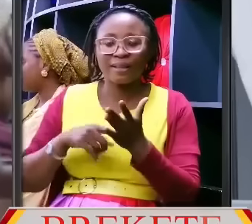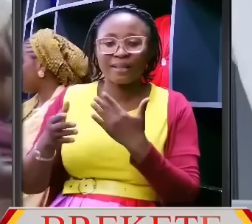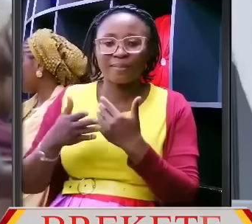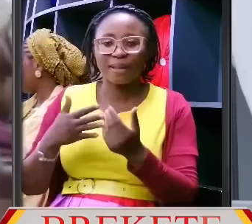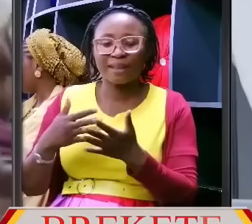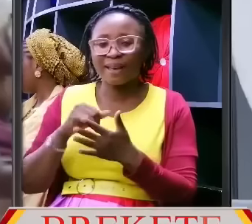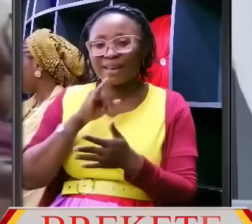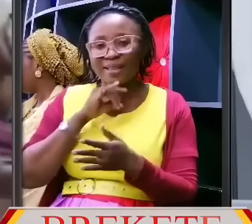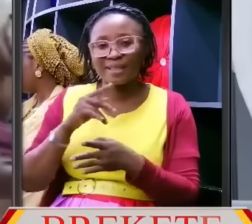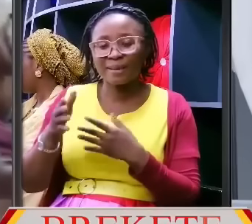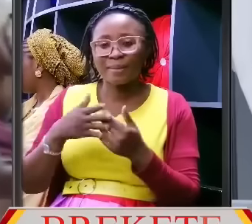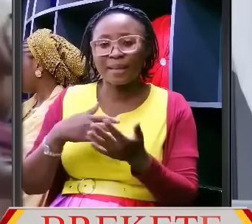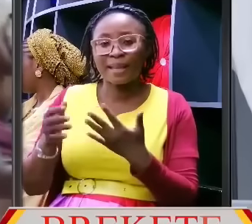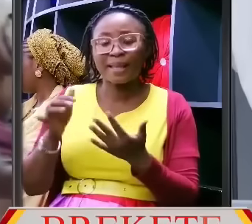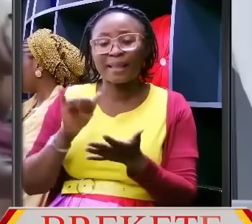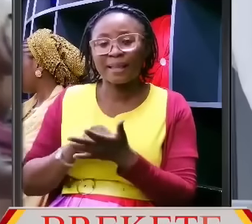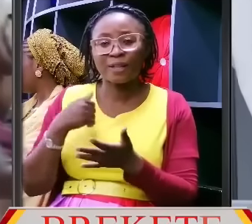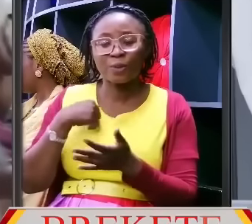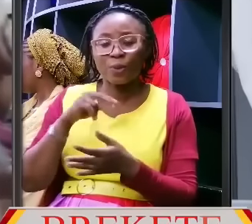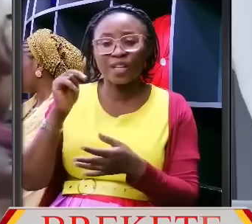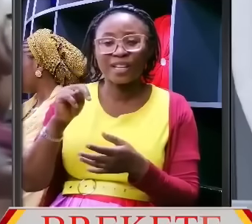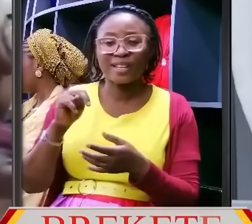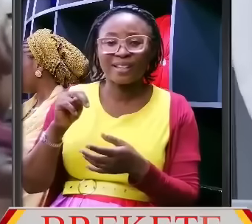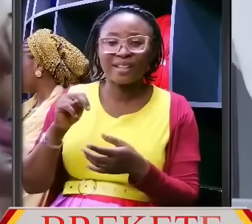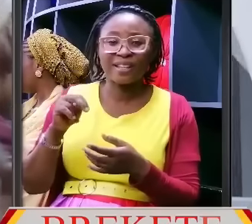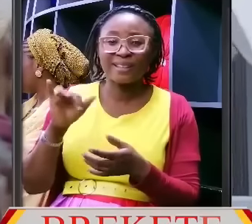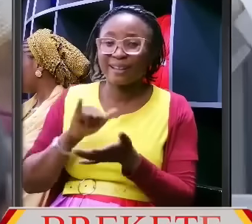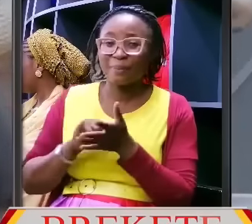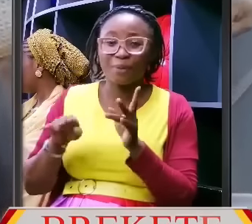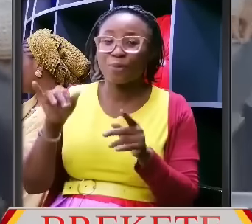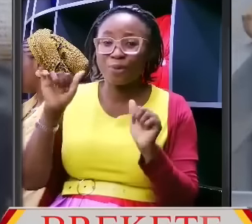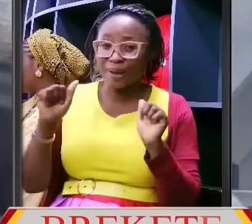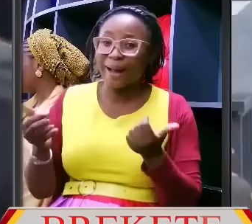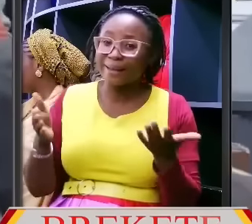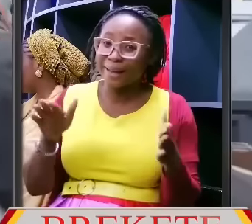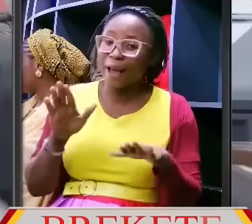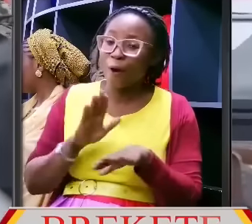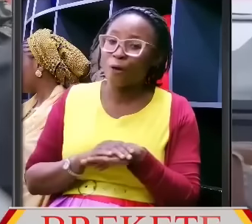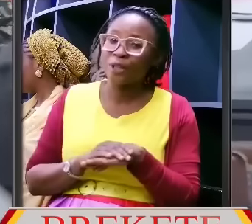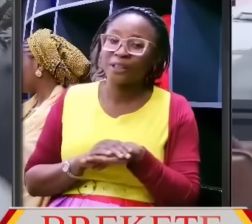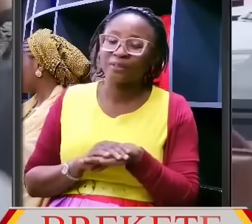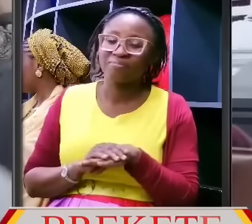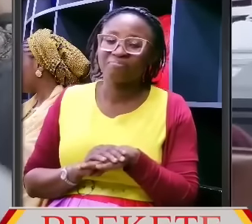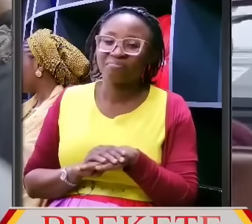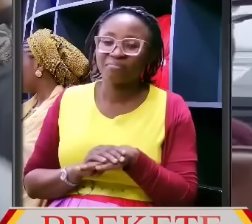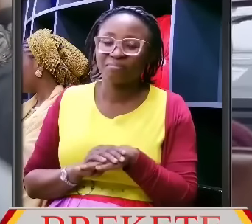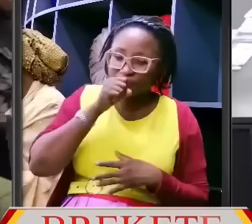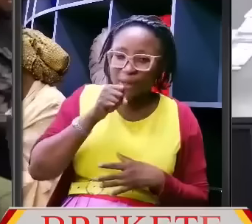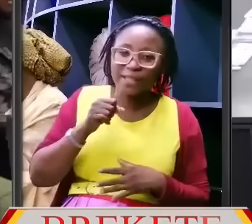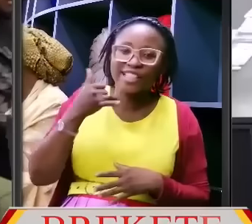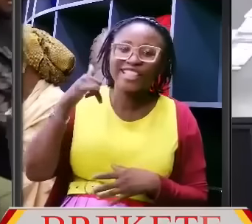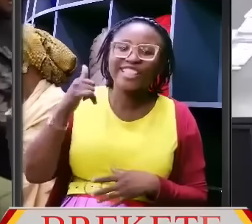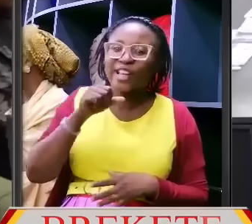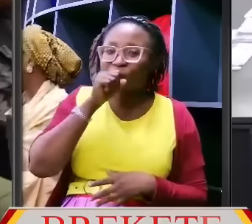now they can't matter where they lead to. May them kill people, though. Are we together?